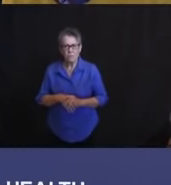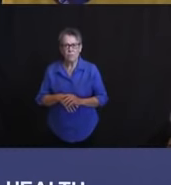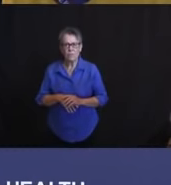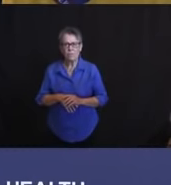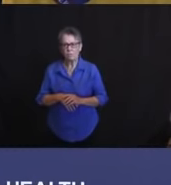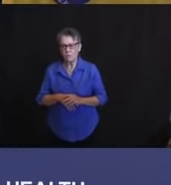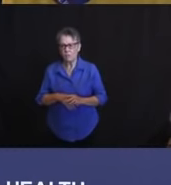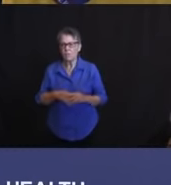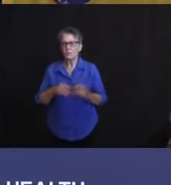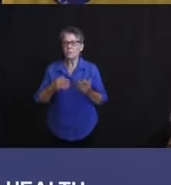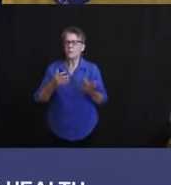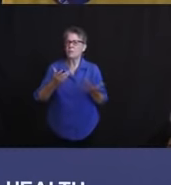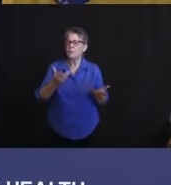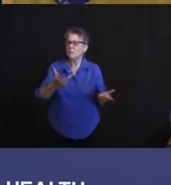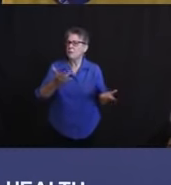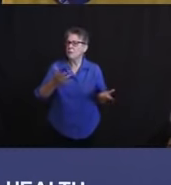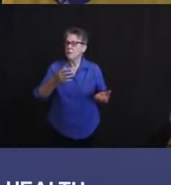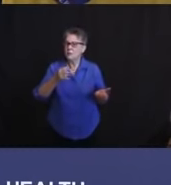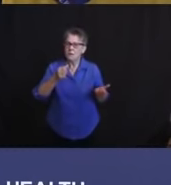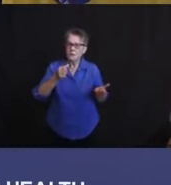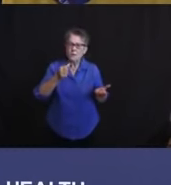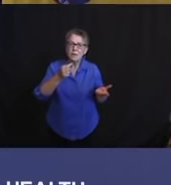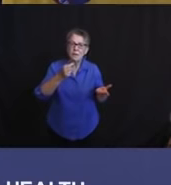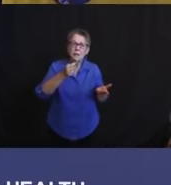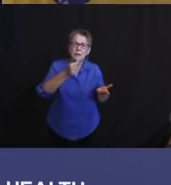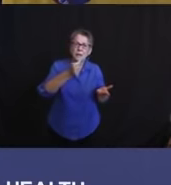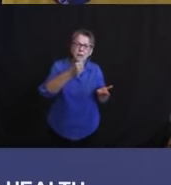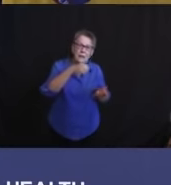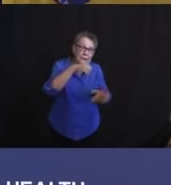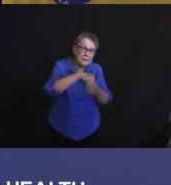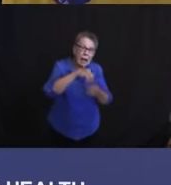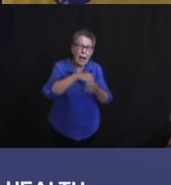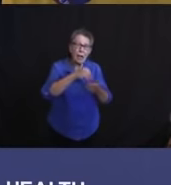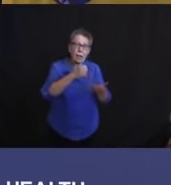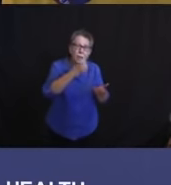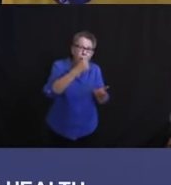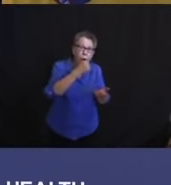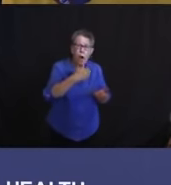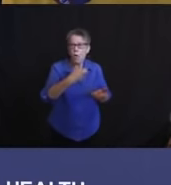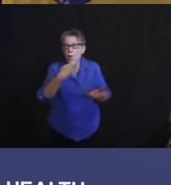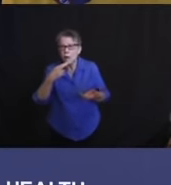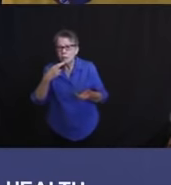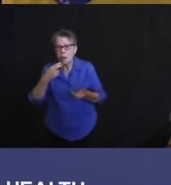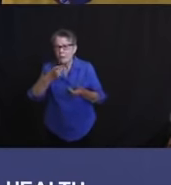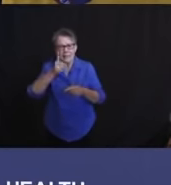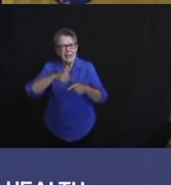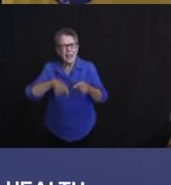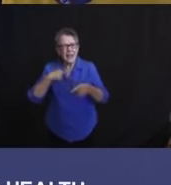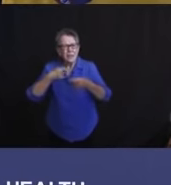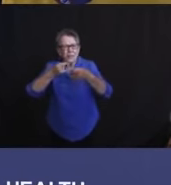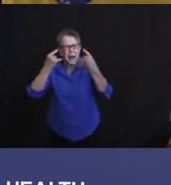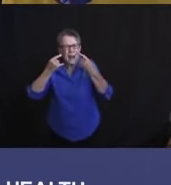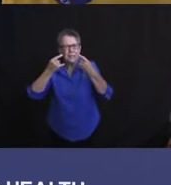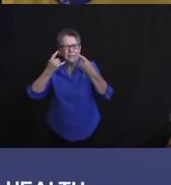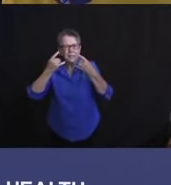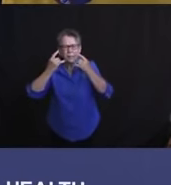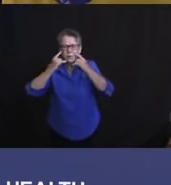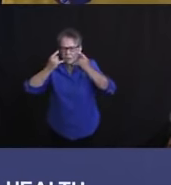You can't eat or drink with a face mask or a face covering. And so it's a very different reality. So it's the combination